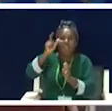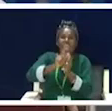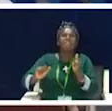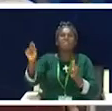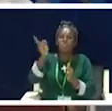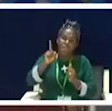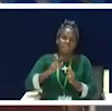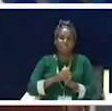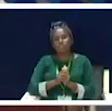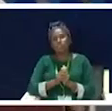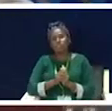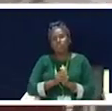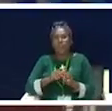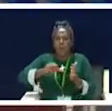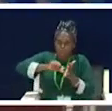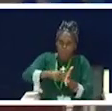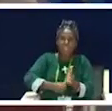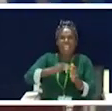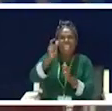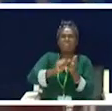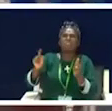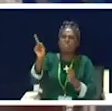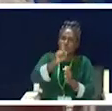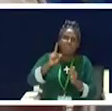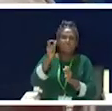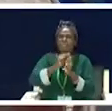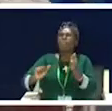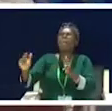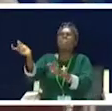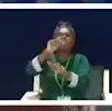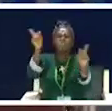among the children of God, oppression all over the places.